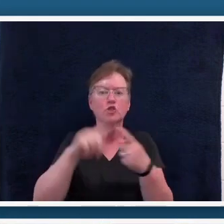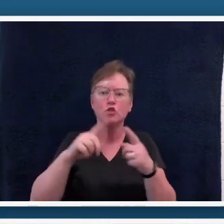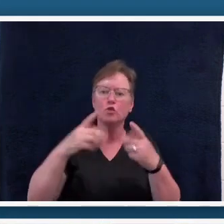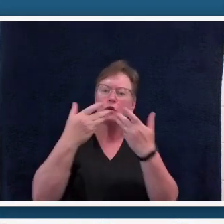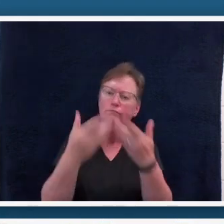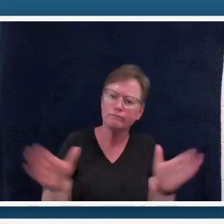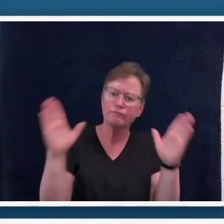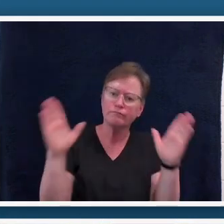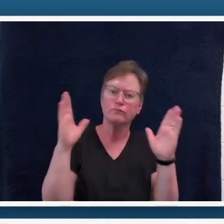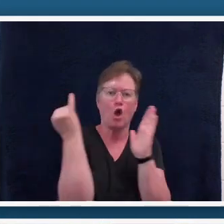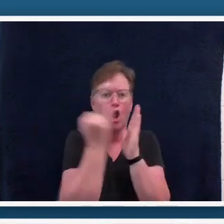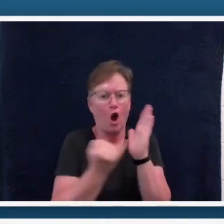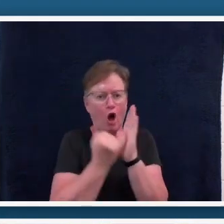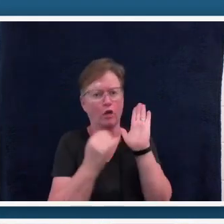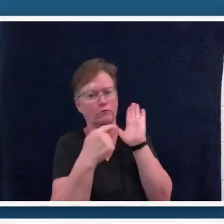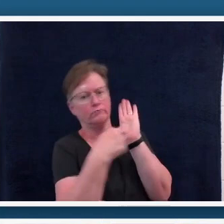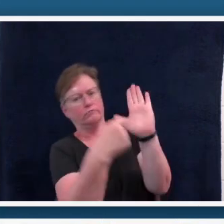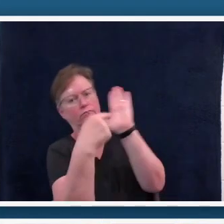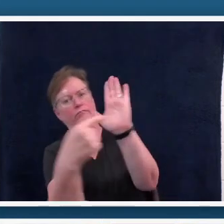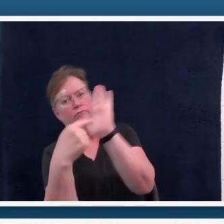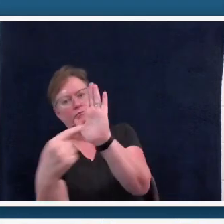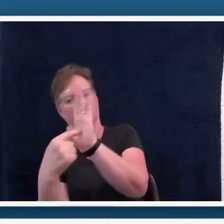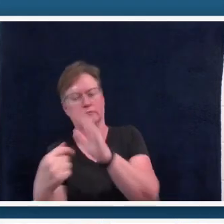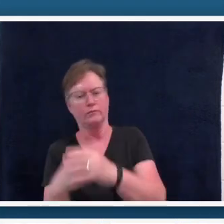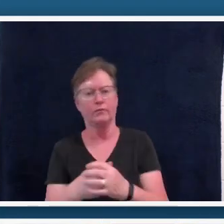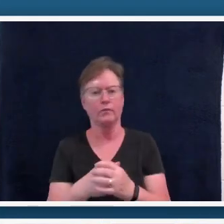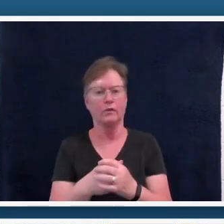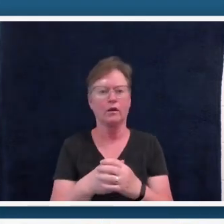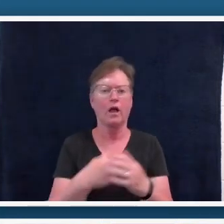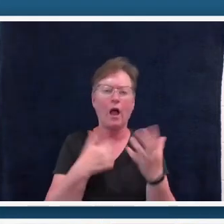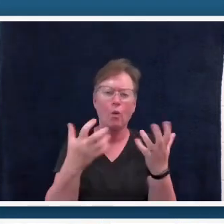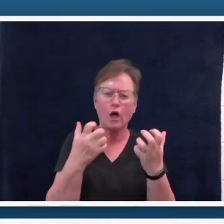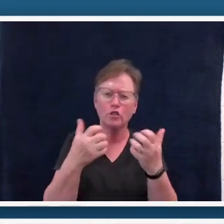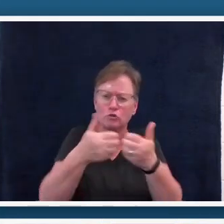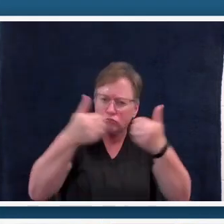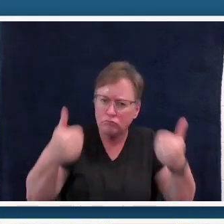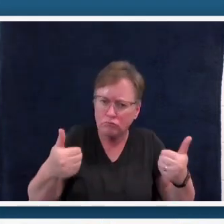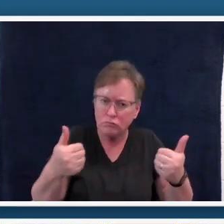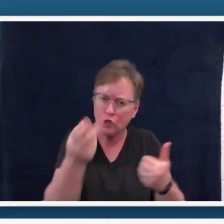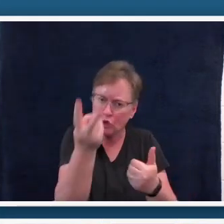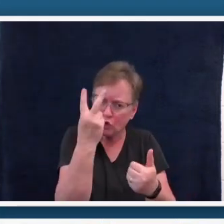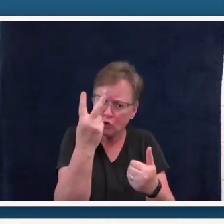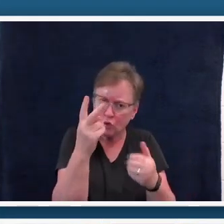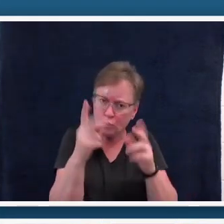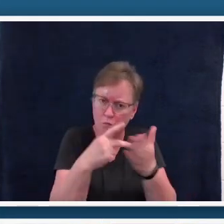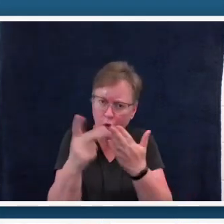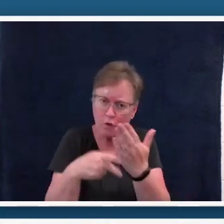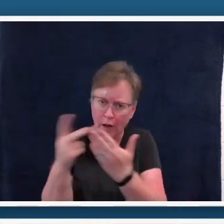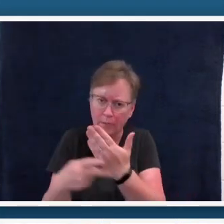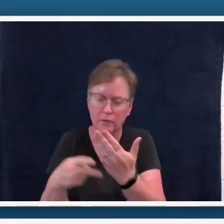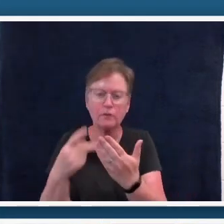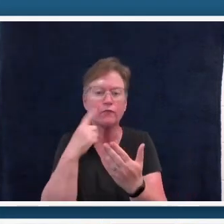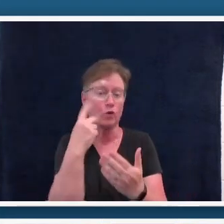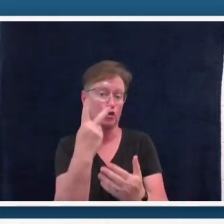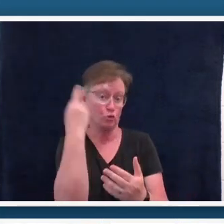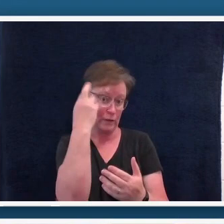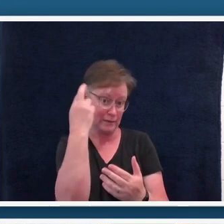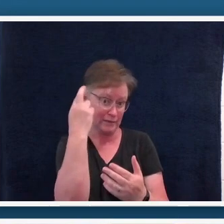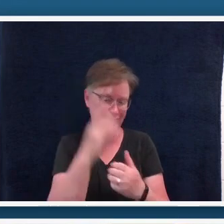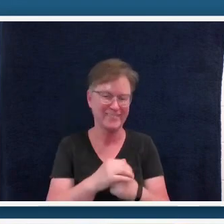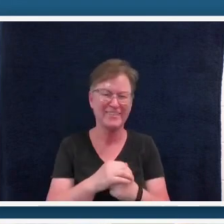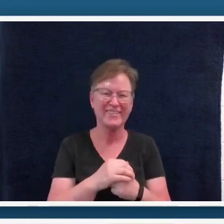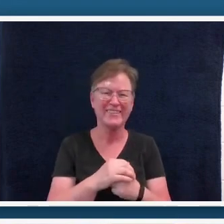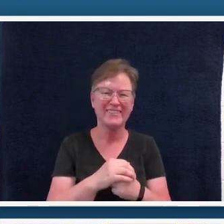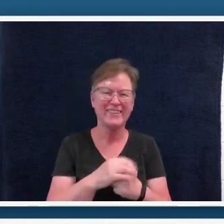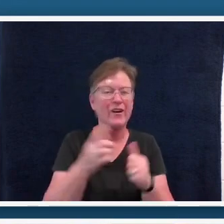to make a distinction between those two programs because for 2 reasons, I wanted to make that clear. One,